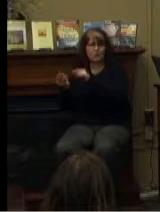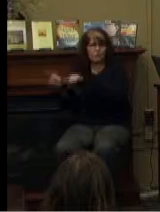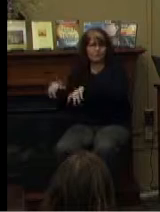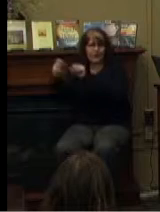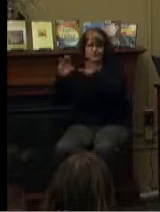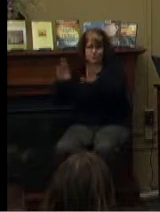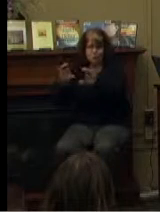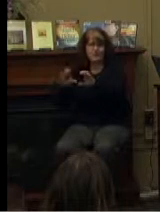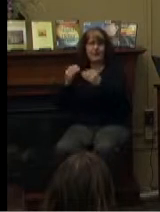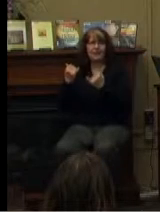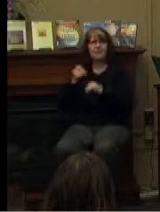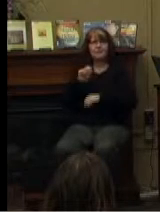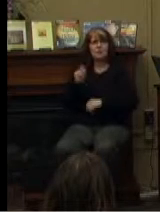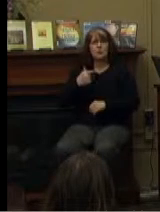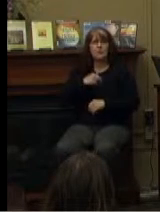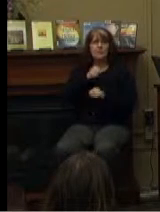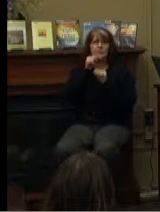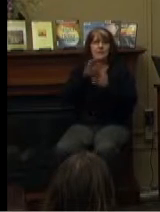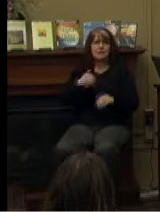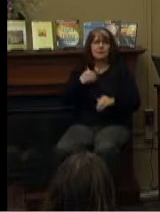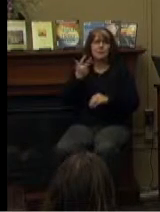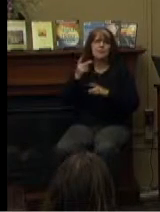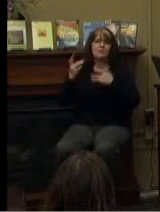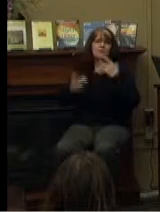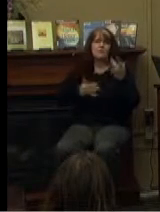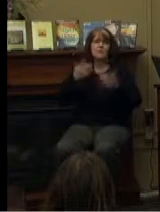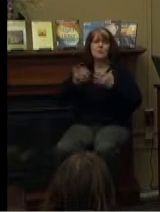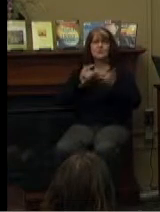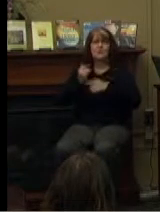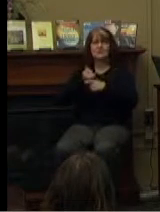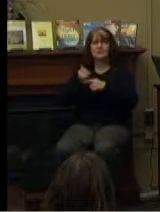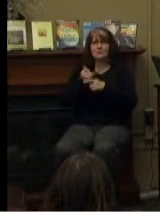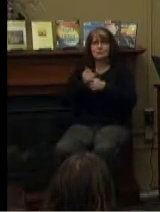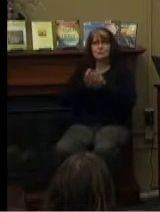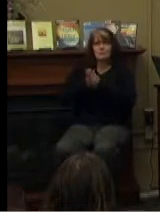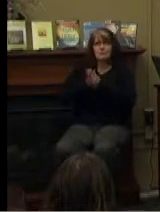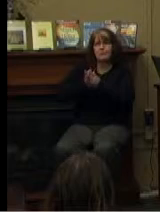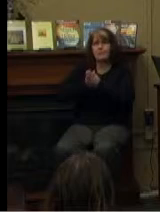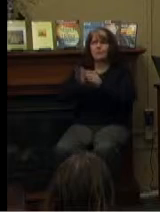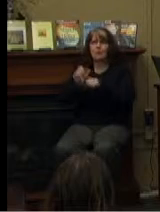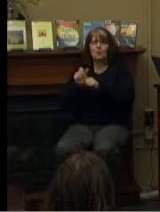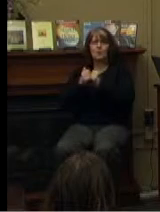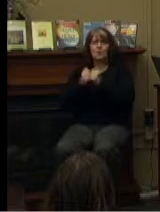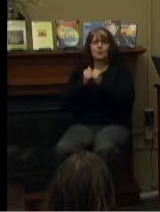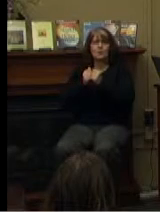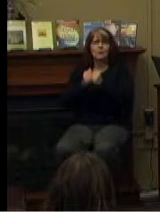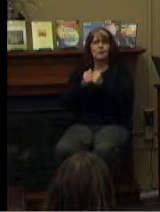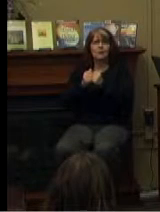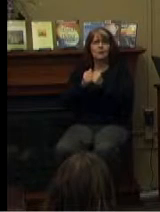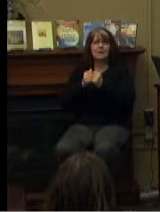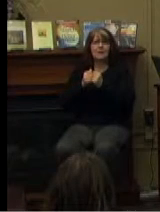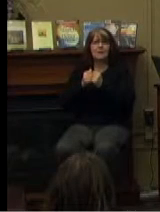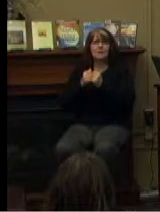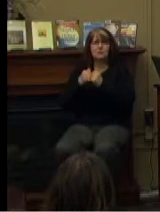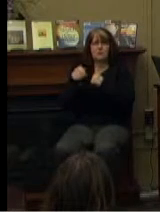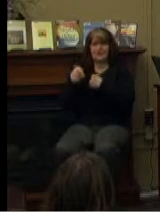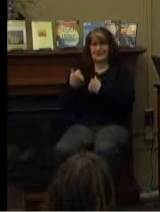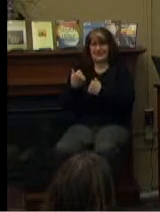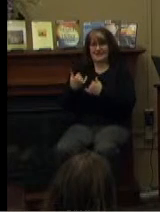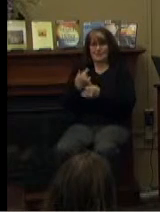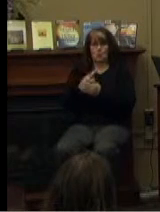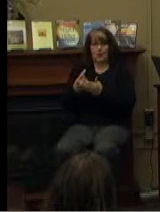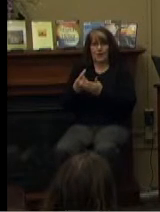very blessed to have three very enthusiastic interns that have been working with us to make a lot of the stuff that has been happening this